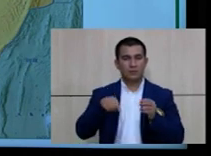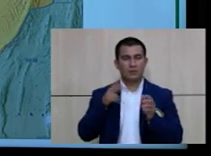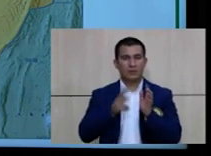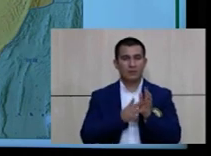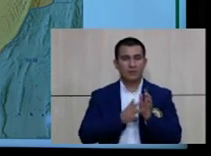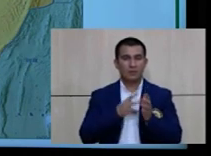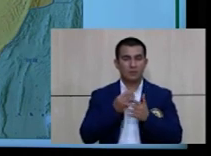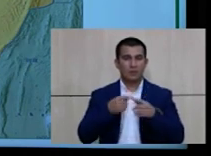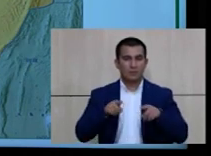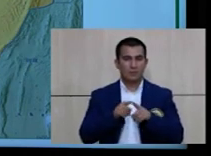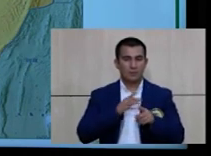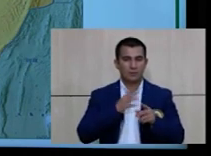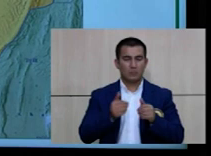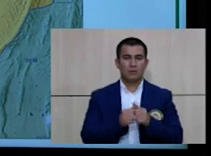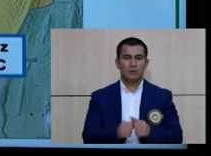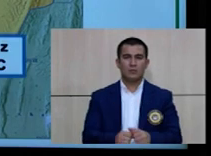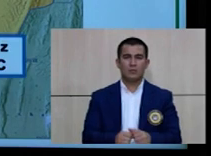qilsa,